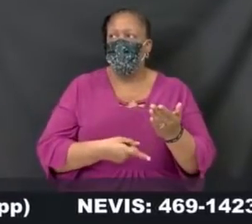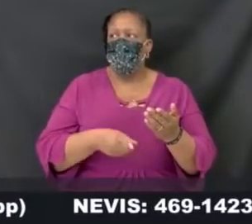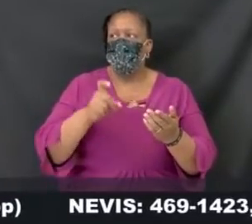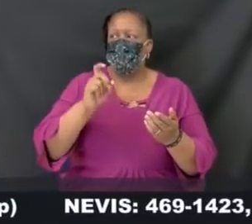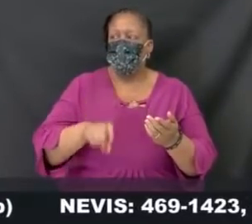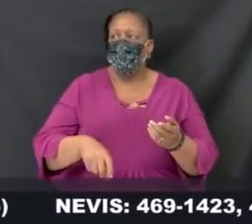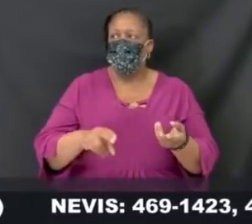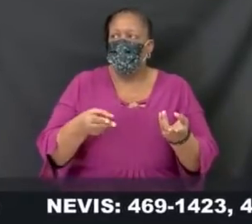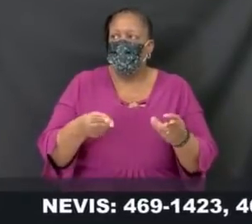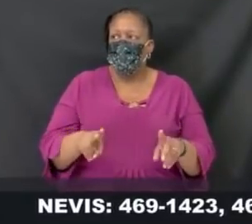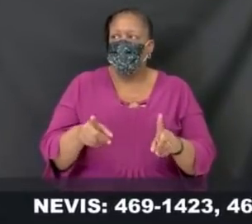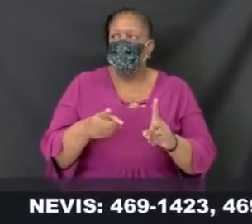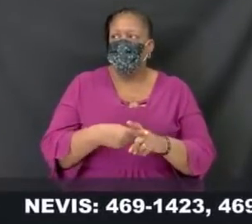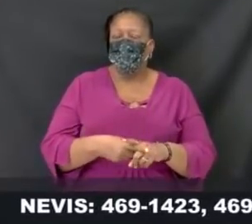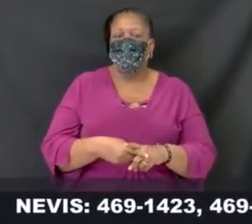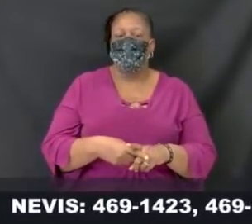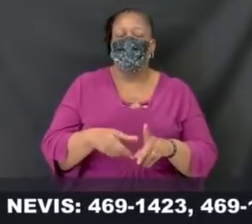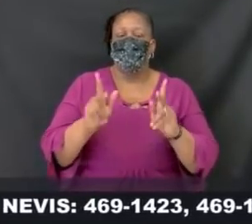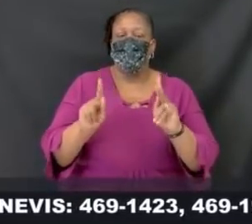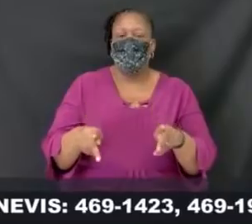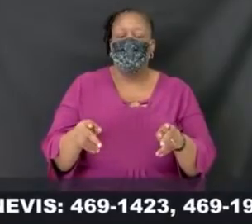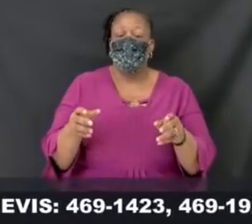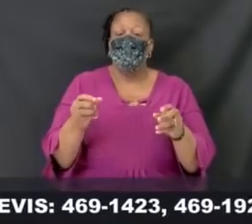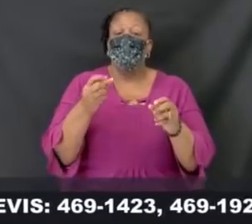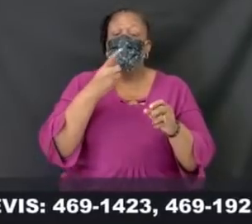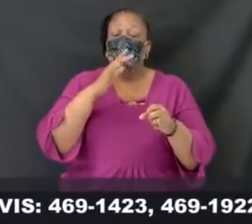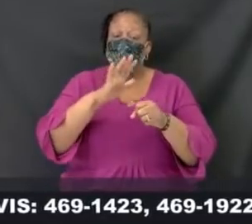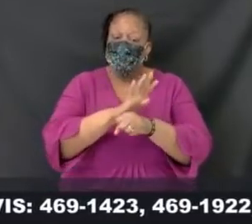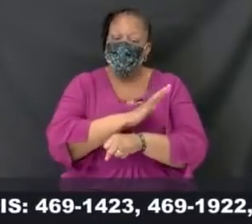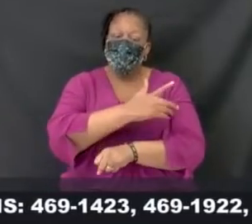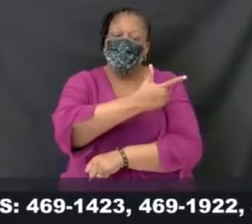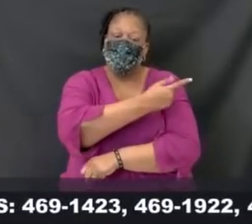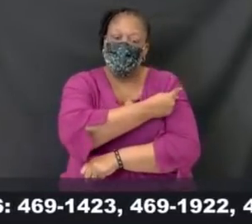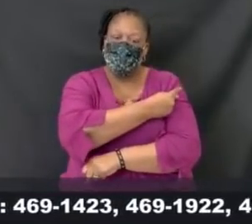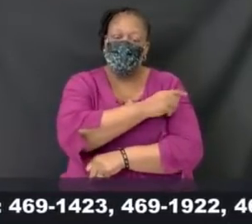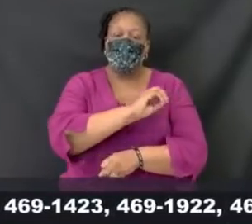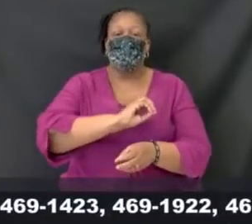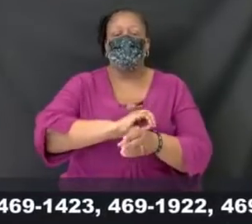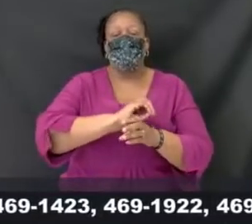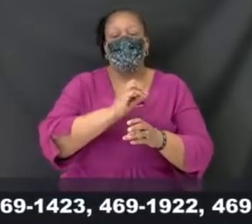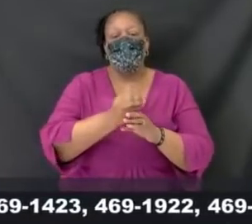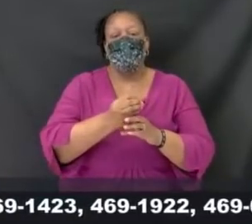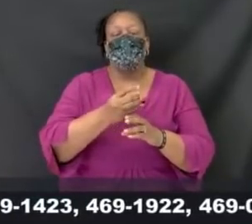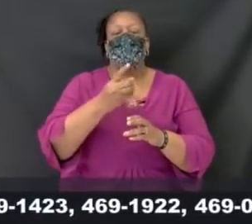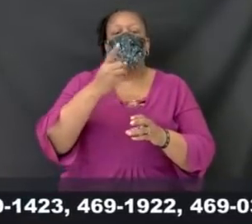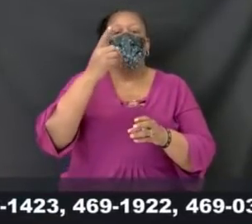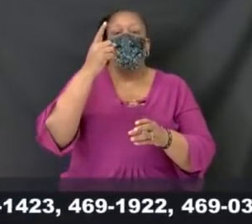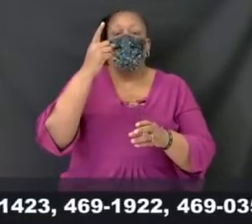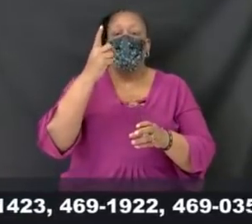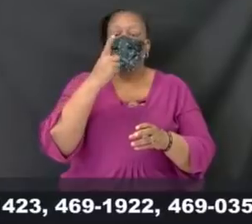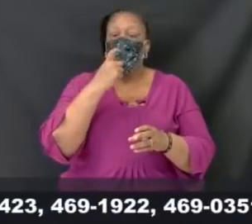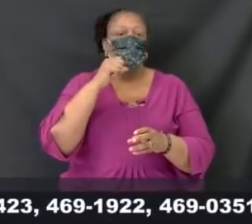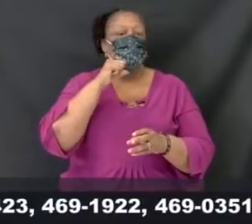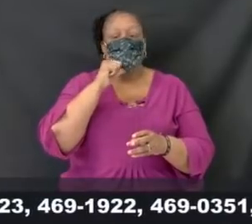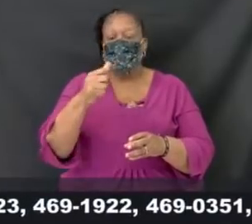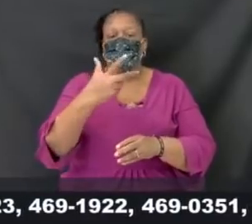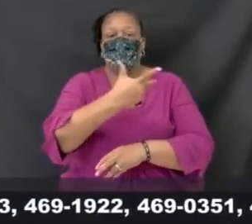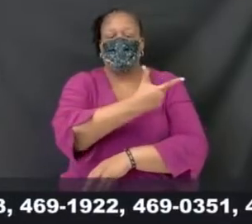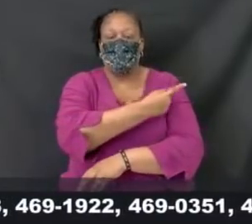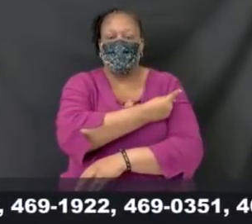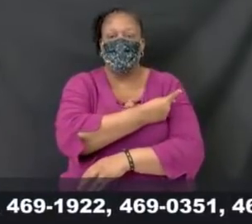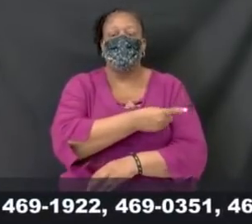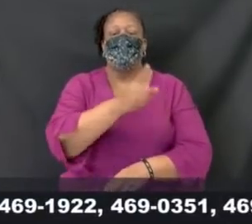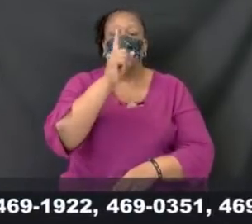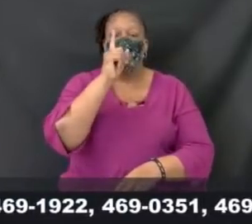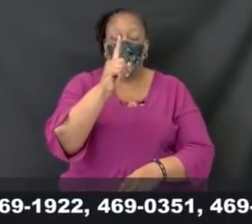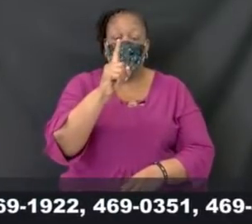vaccinated persons and non-vaccinated persons who are entering the country. There's one process for nationals, and there's one for